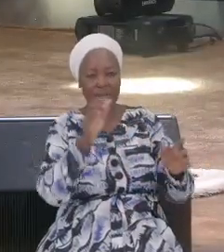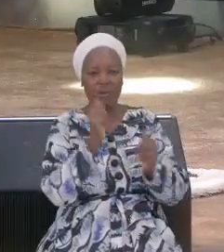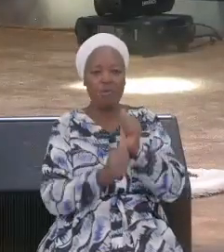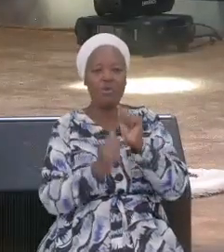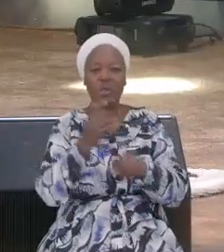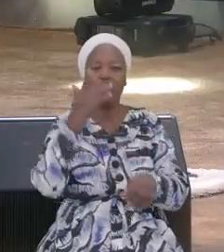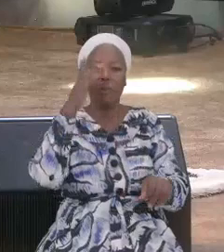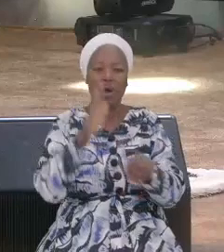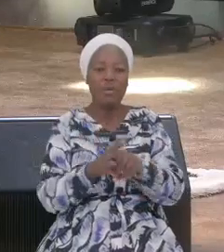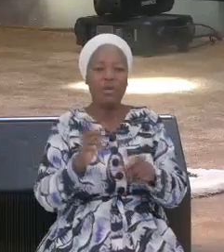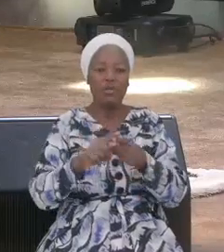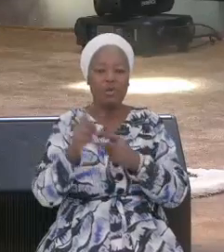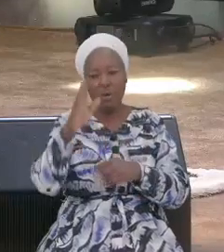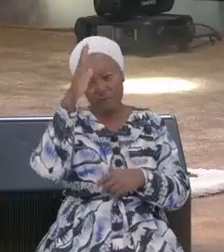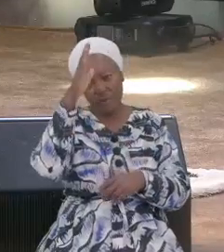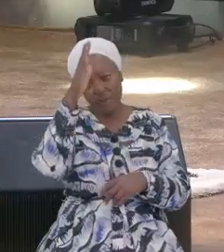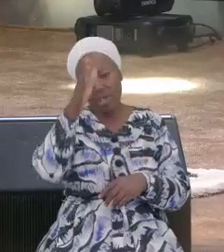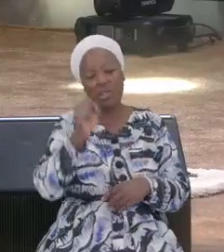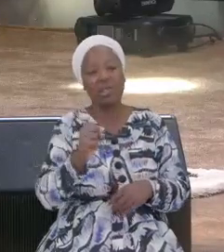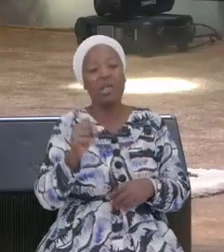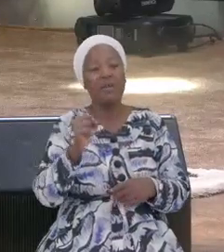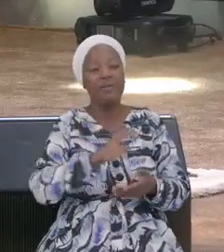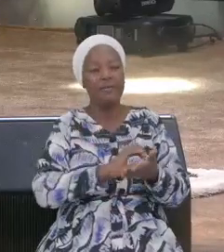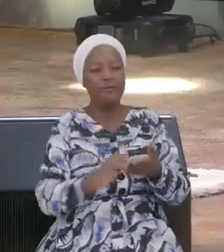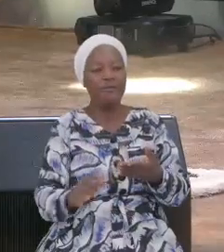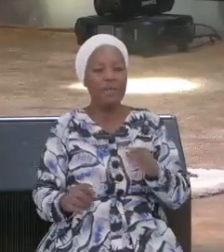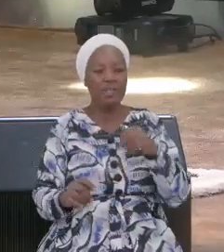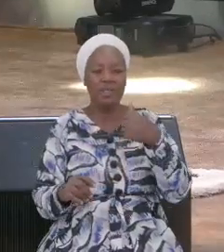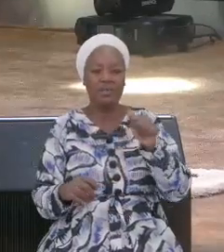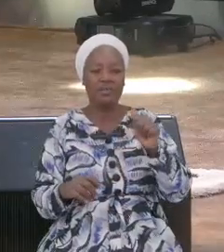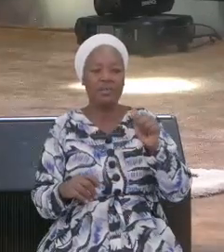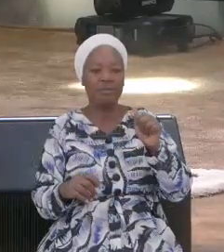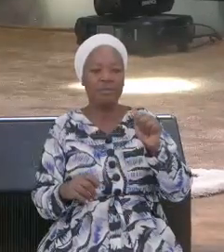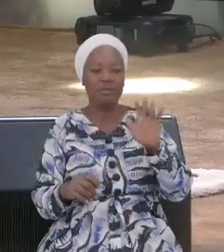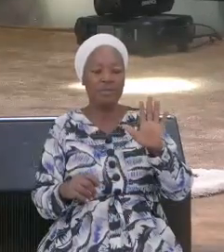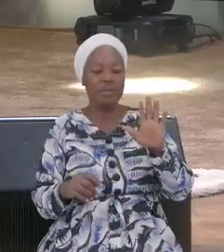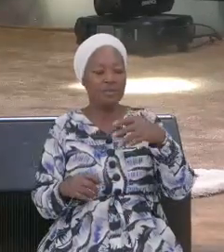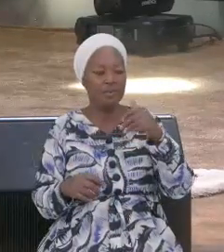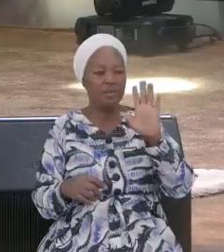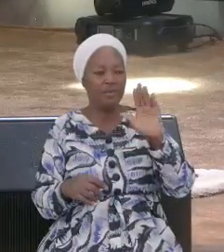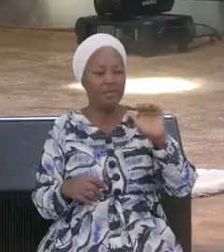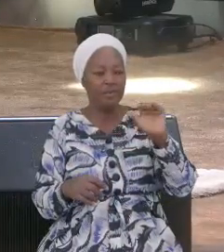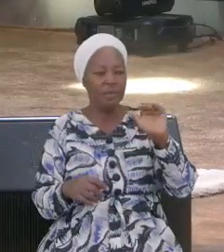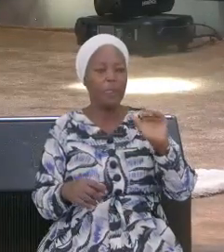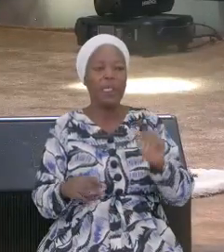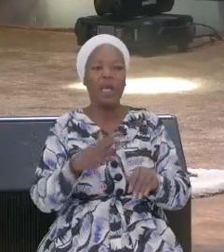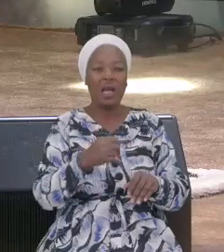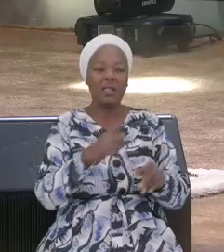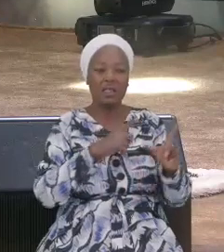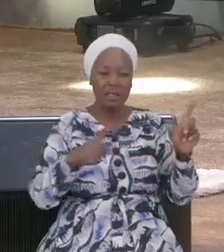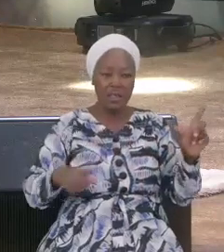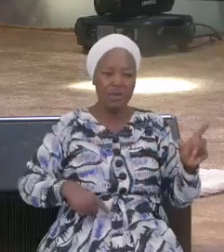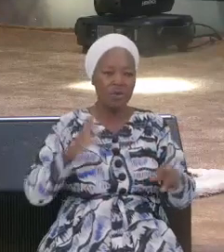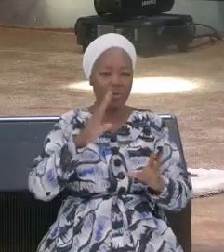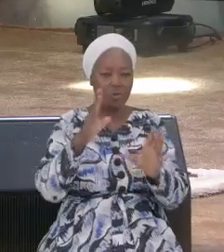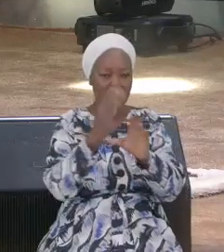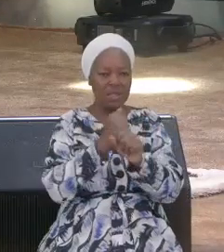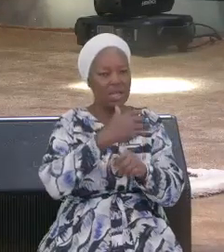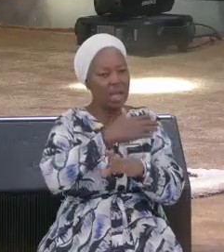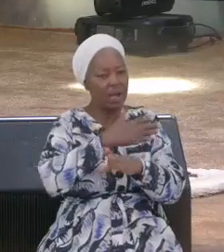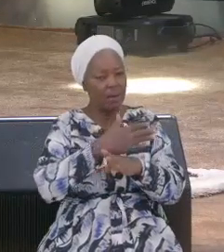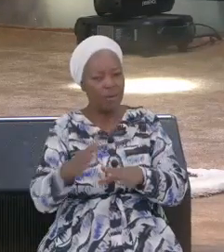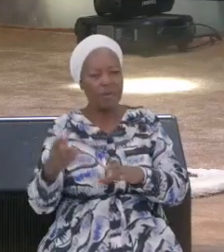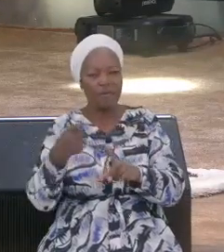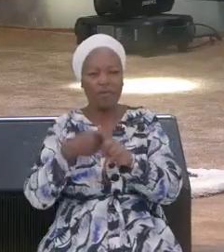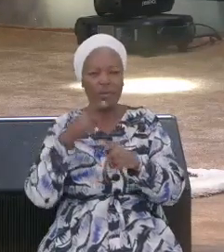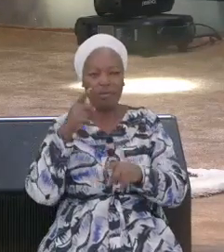swear unto thy fathers. In verse 15, it says, in verse 15, and the Lord will take away from